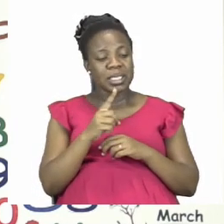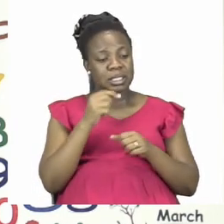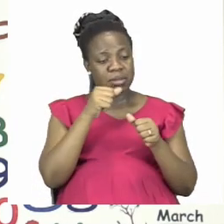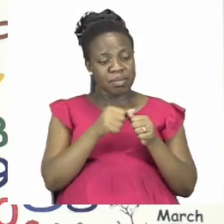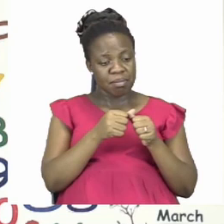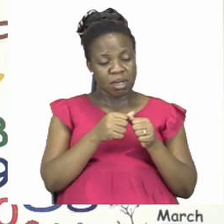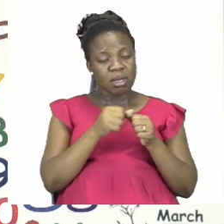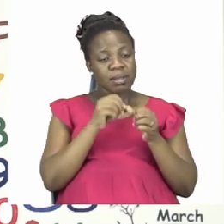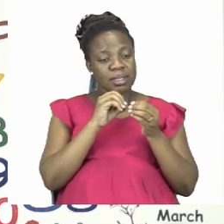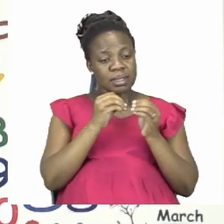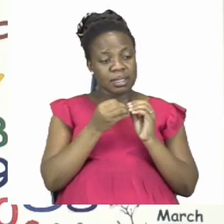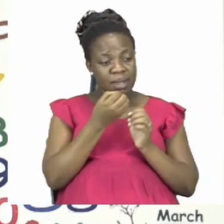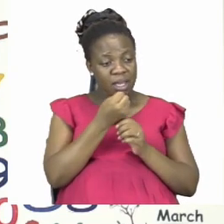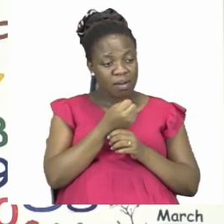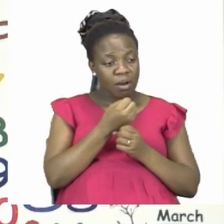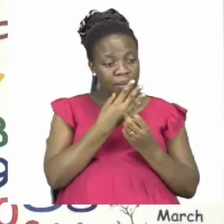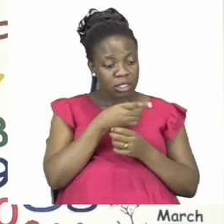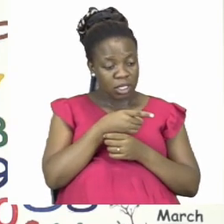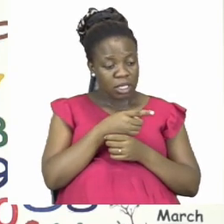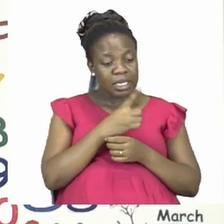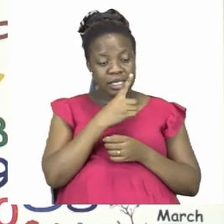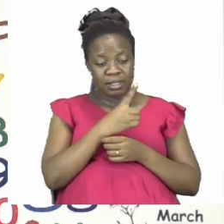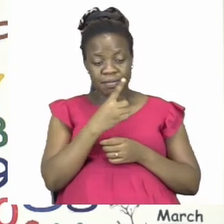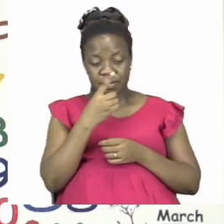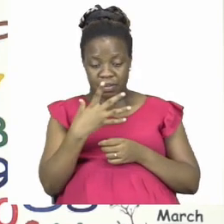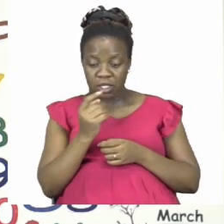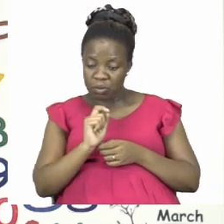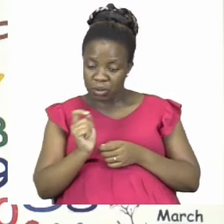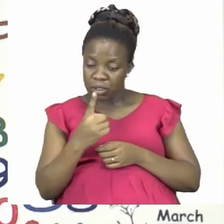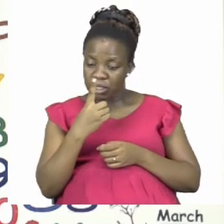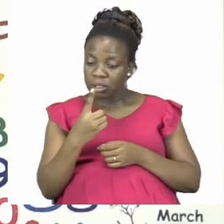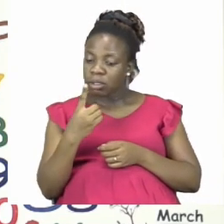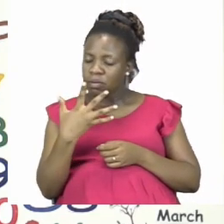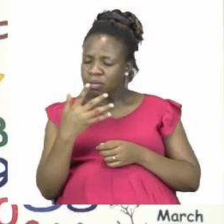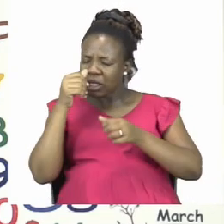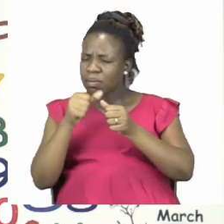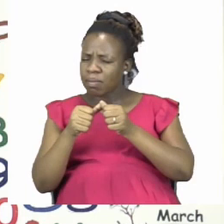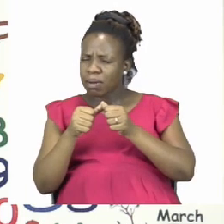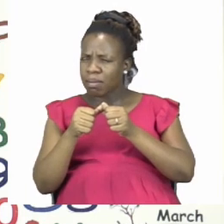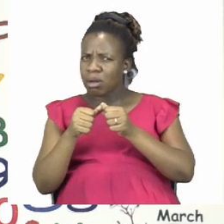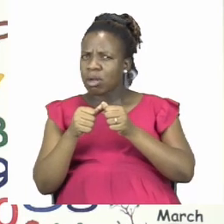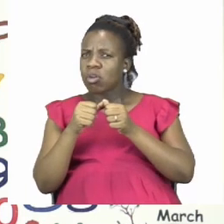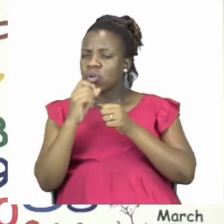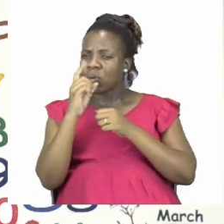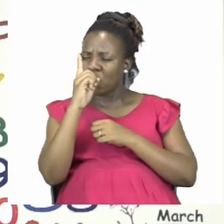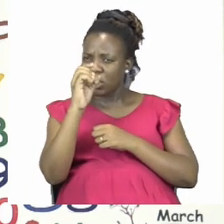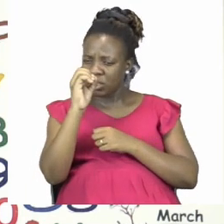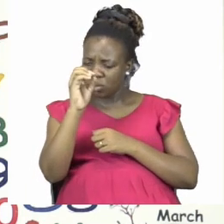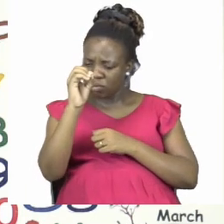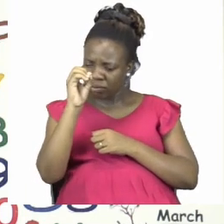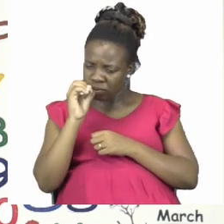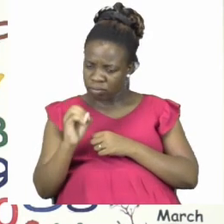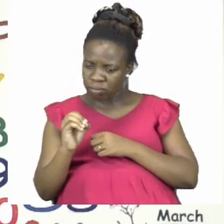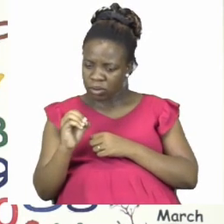15. So go ahead and write 15. And then to make it simple, we are just going to add